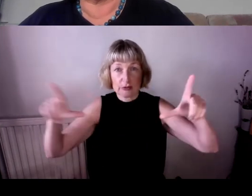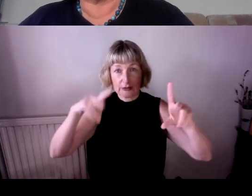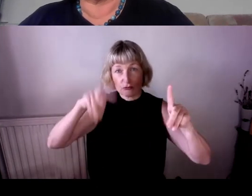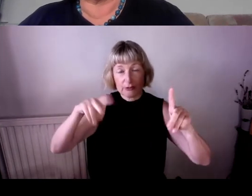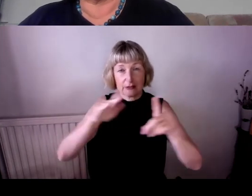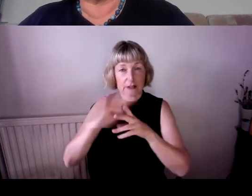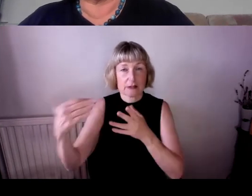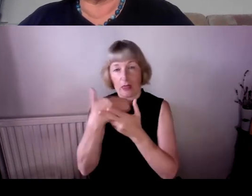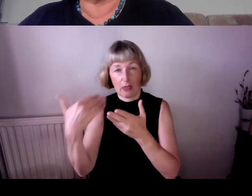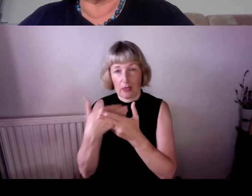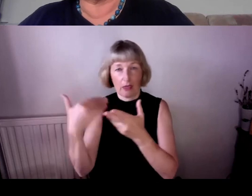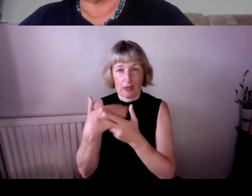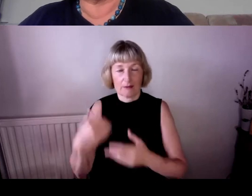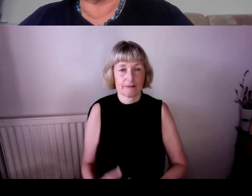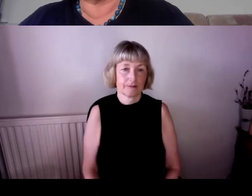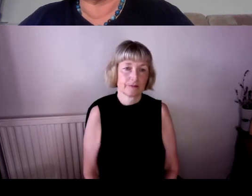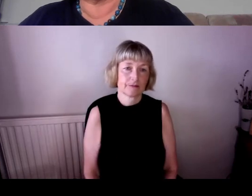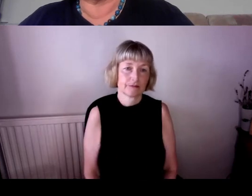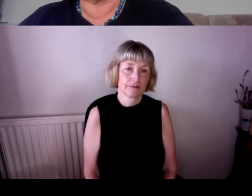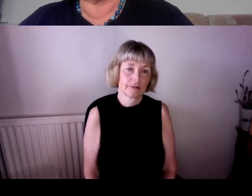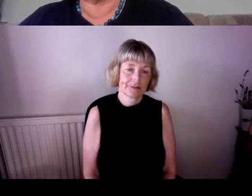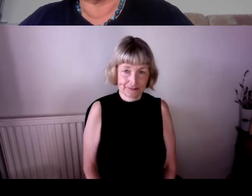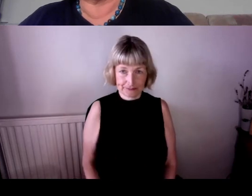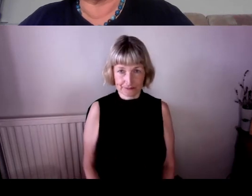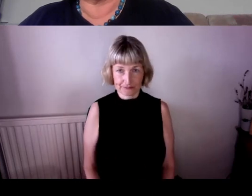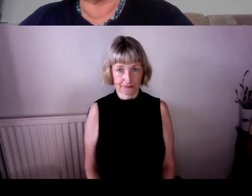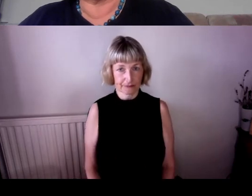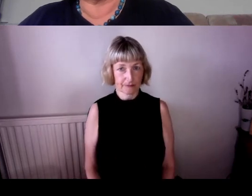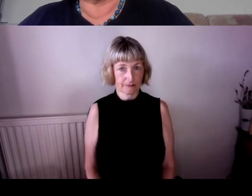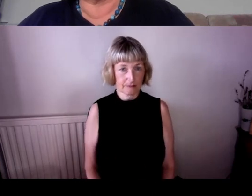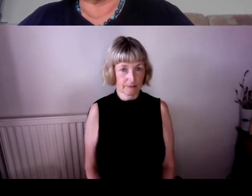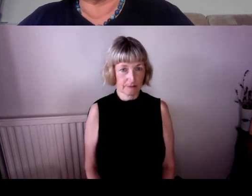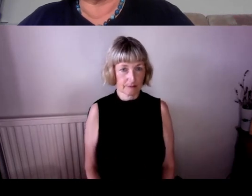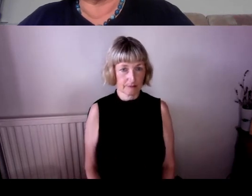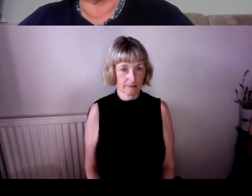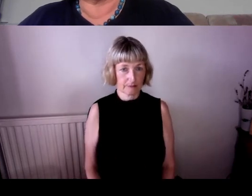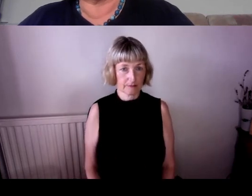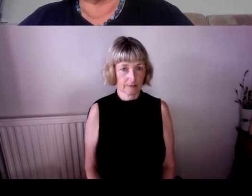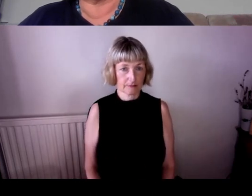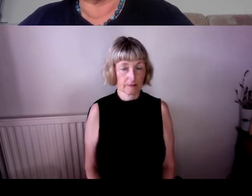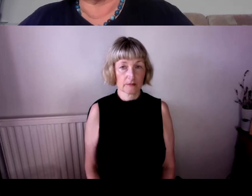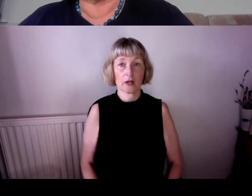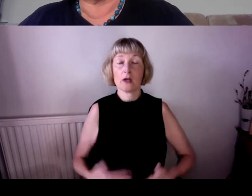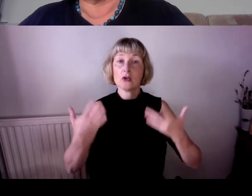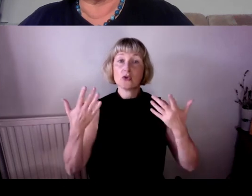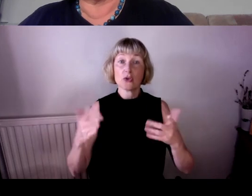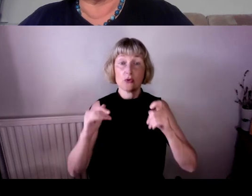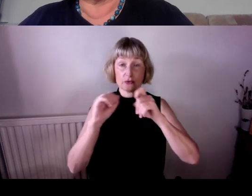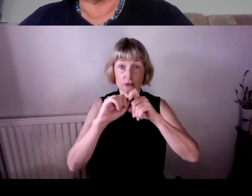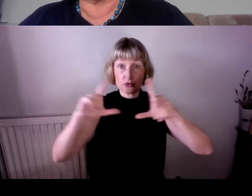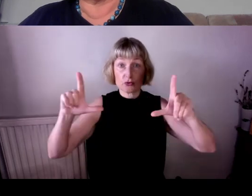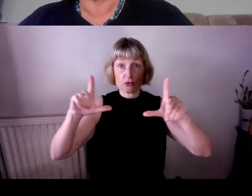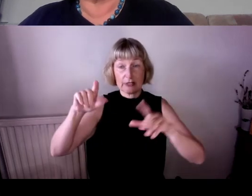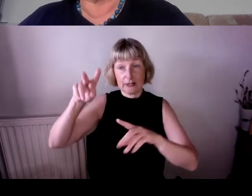if other people's understanding is the most important thing, is that that adaption of a screen reader is so vital to that